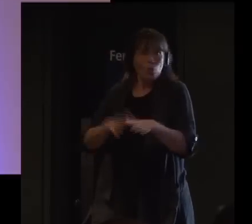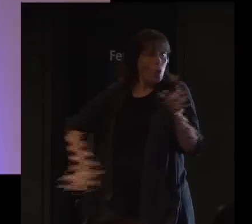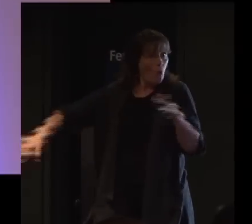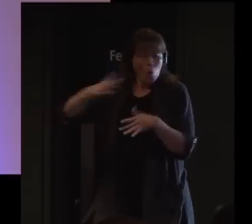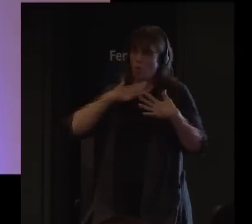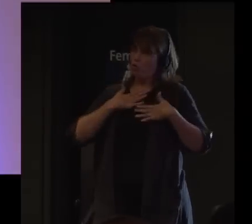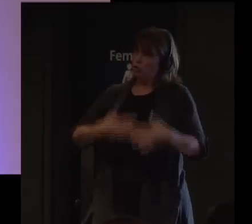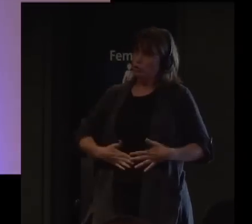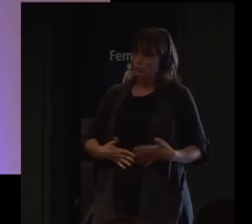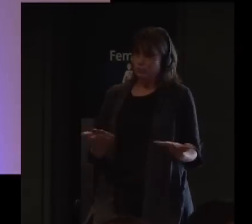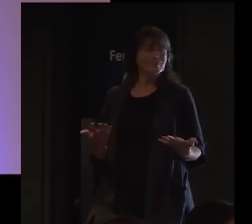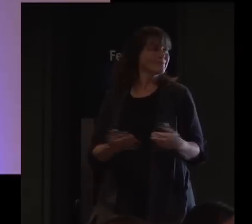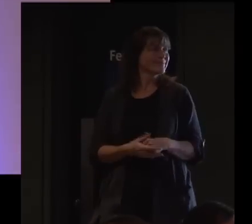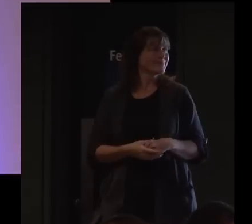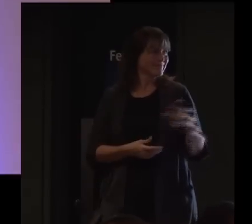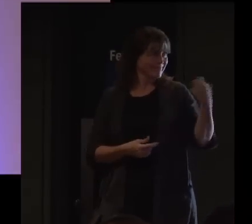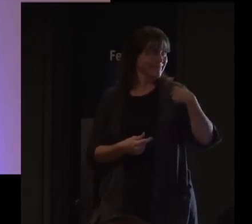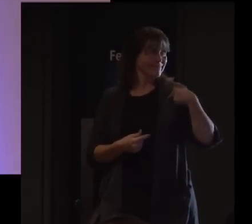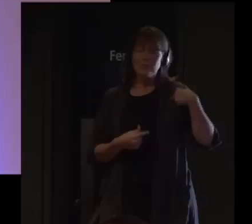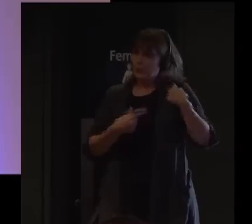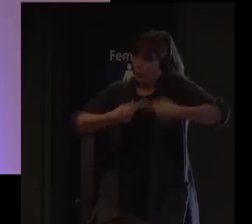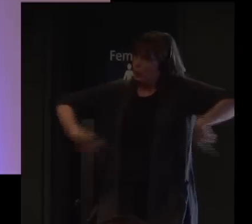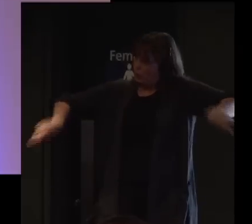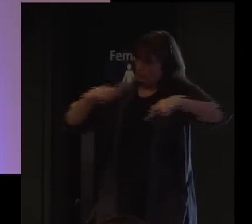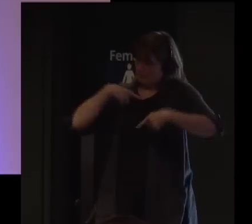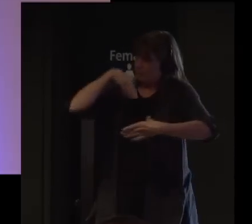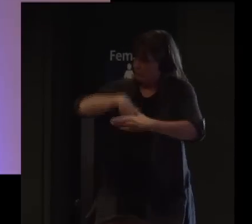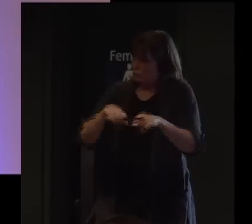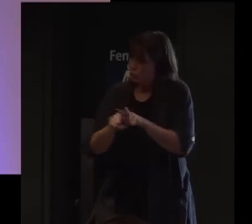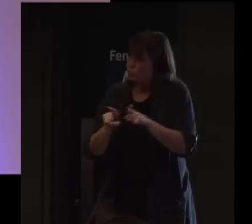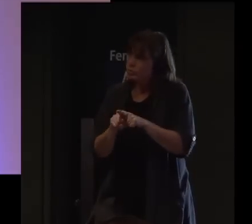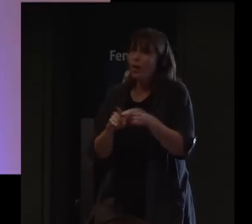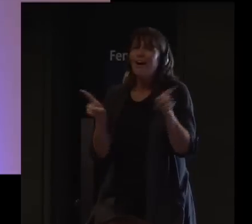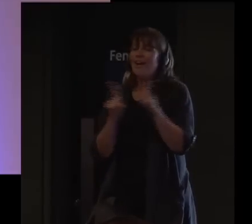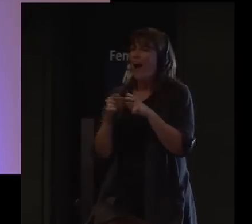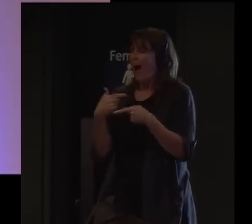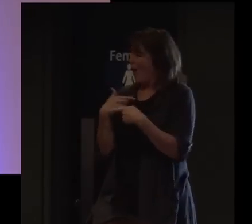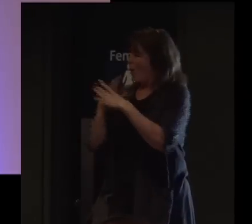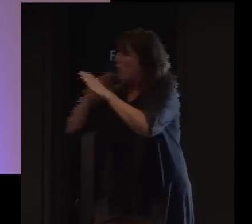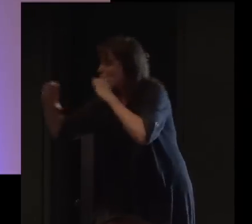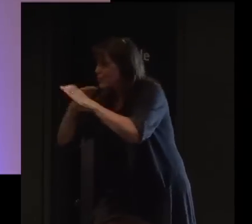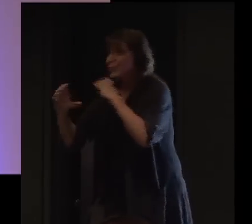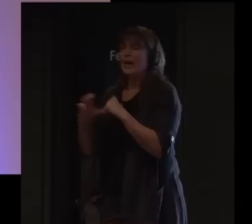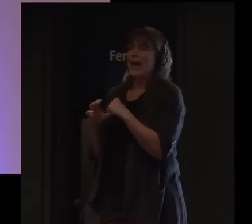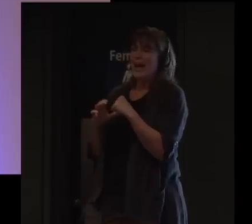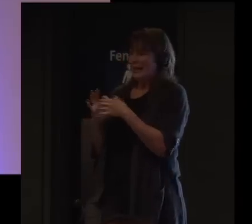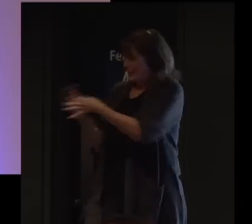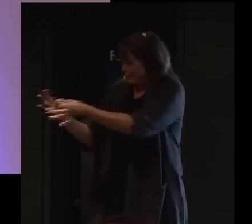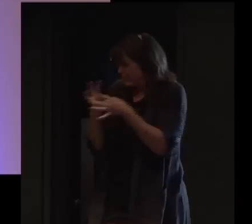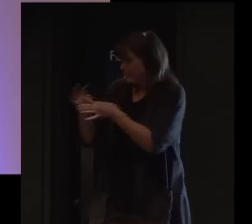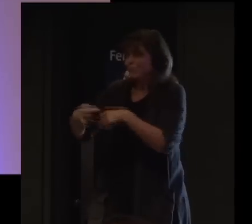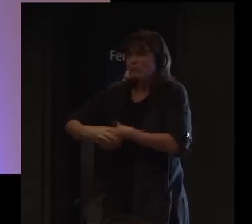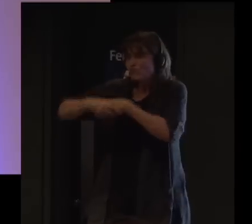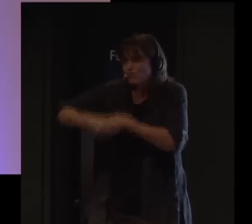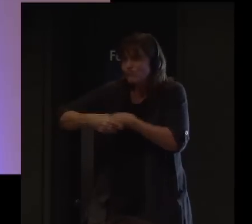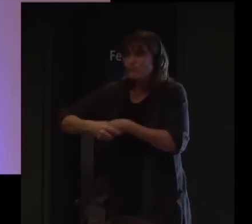experience, because myself, I'm included in this, we experience togetherness, we communicate, we share